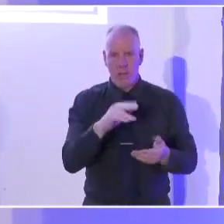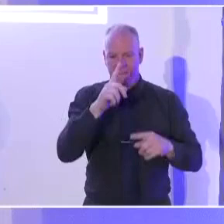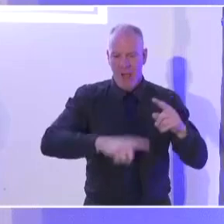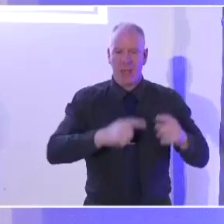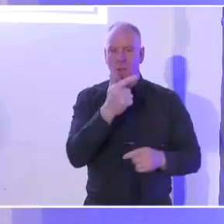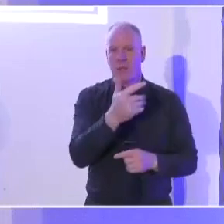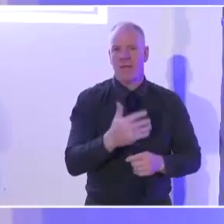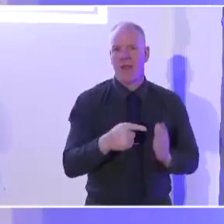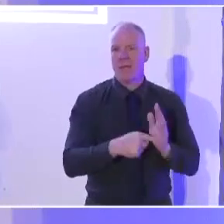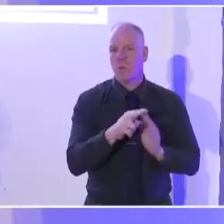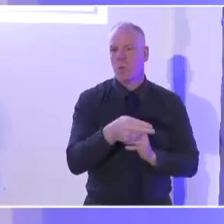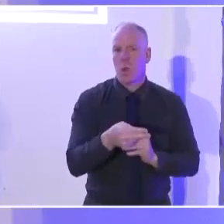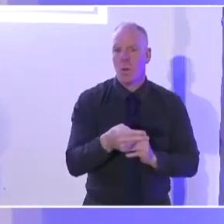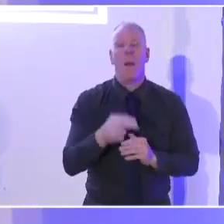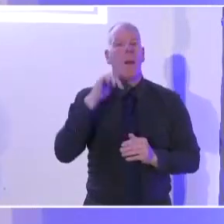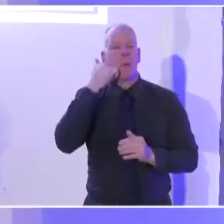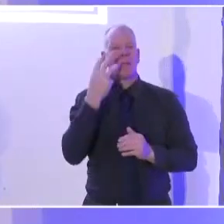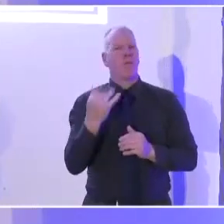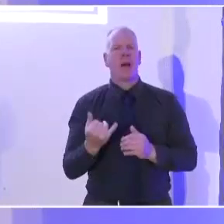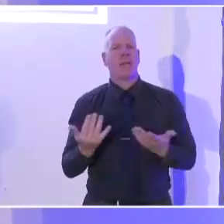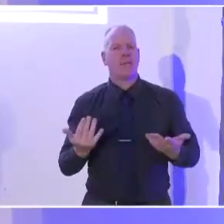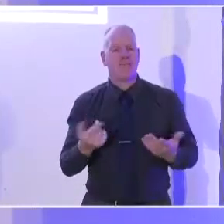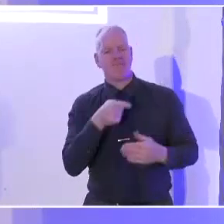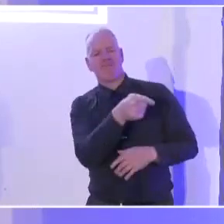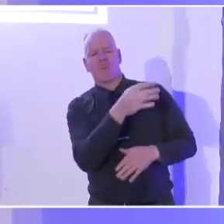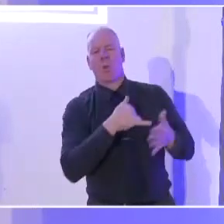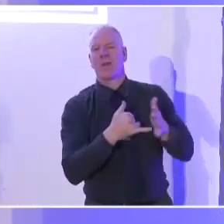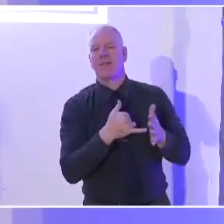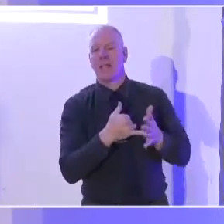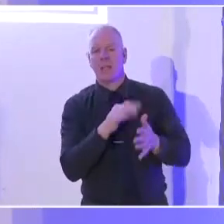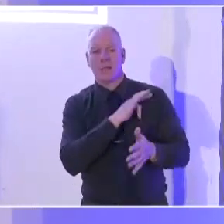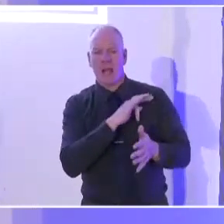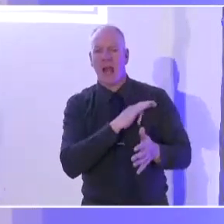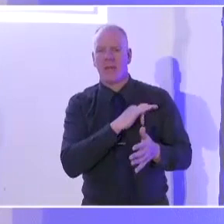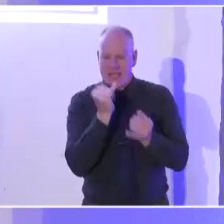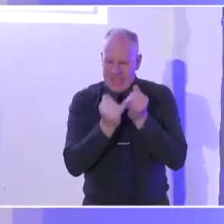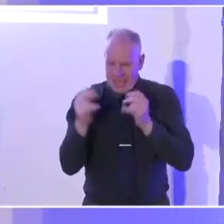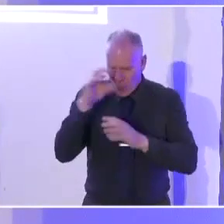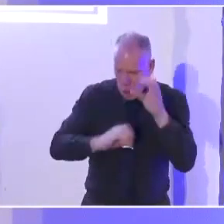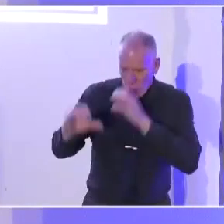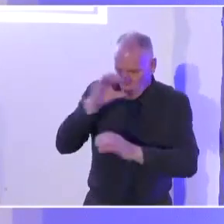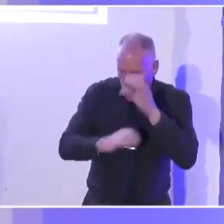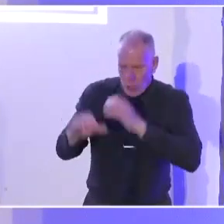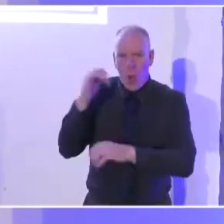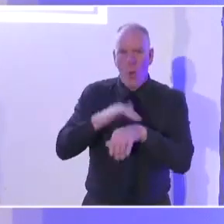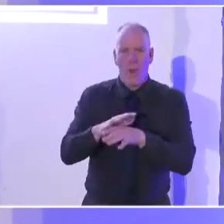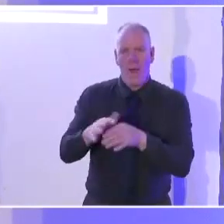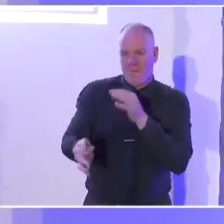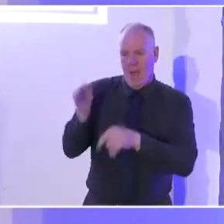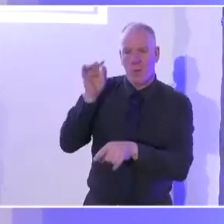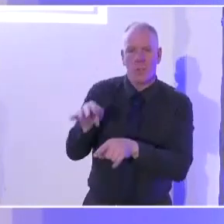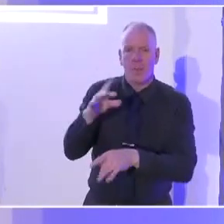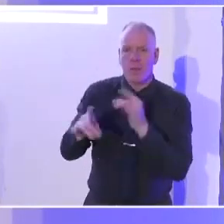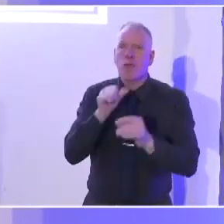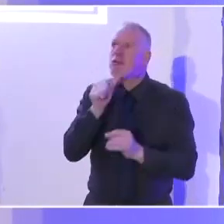And in doing so, they took into account the fact that the organization in question carried out a detailed search of the area where the documents were found to make sure